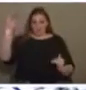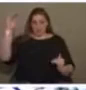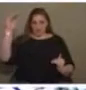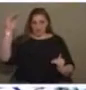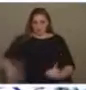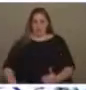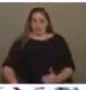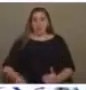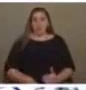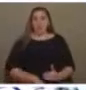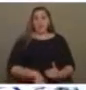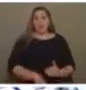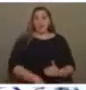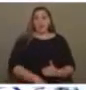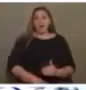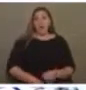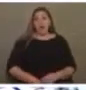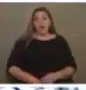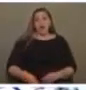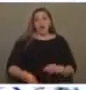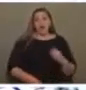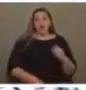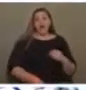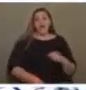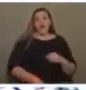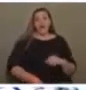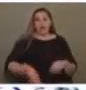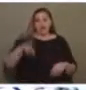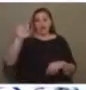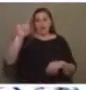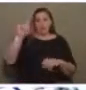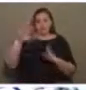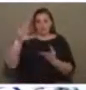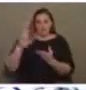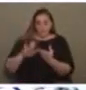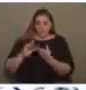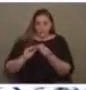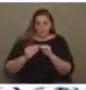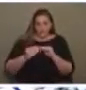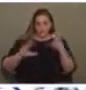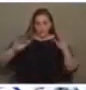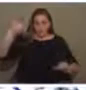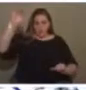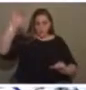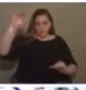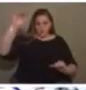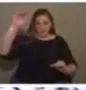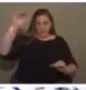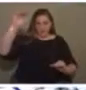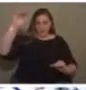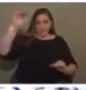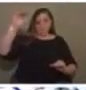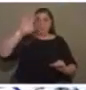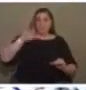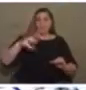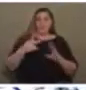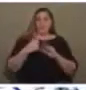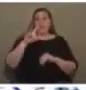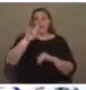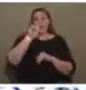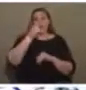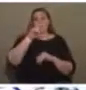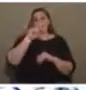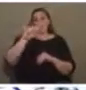large. Alabama's the lowest scoring state in the U.S. The gap between Puerto Rico and Alabama in math scores is twice as large as the gap between Alabama